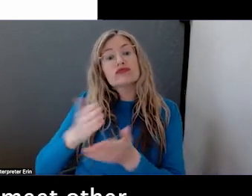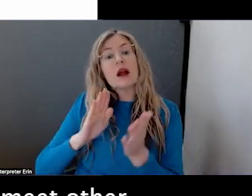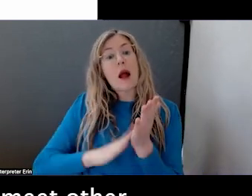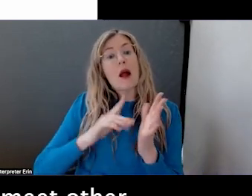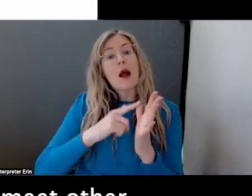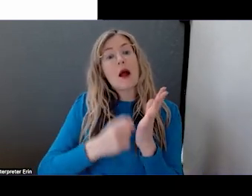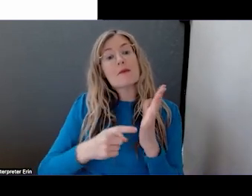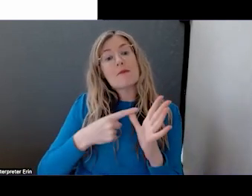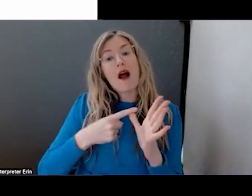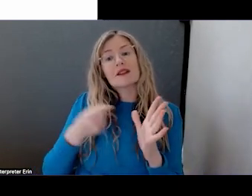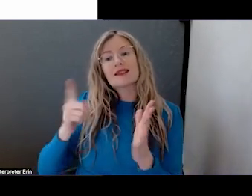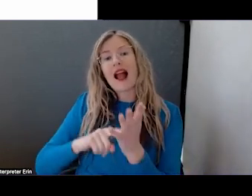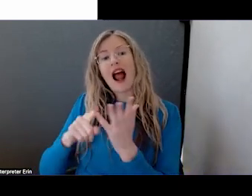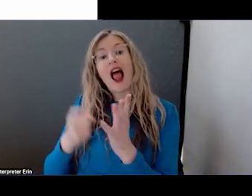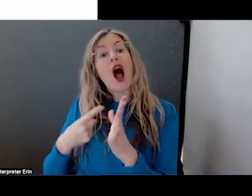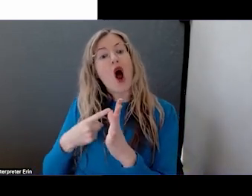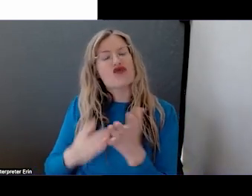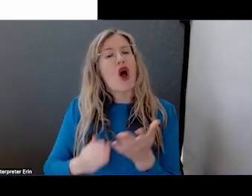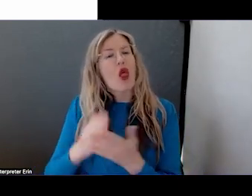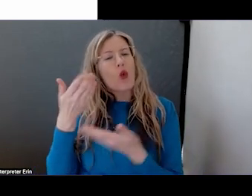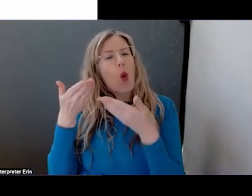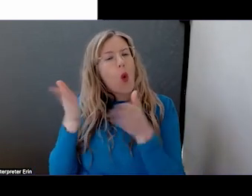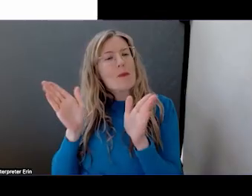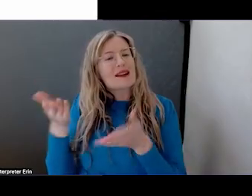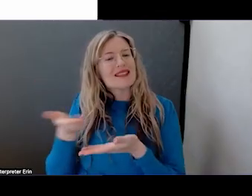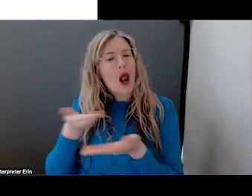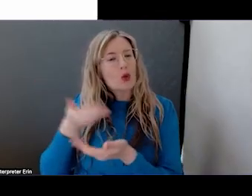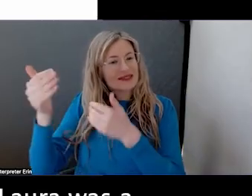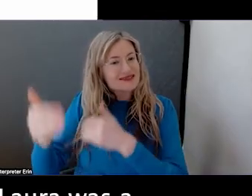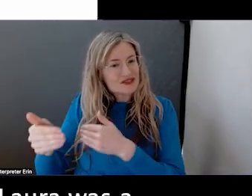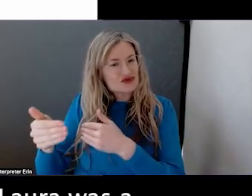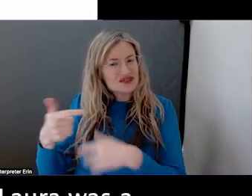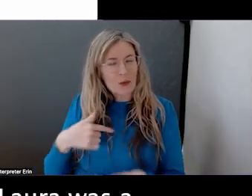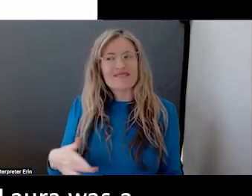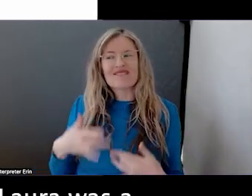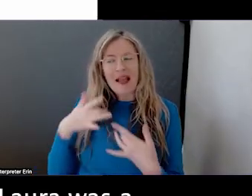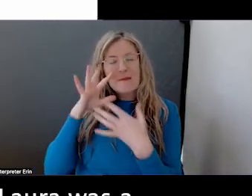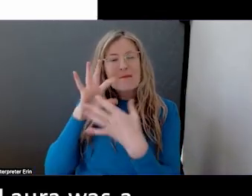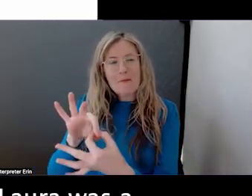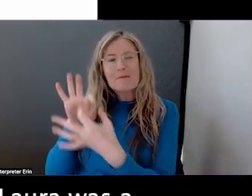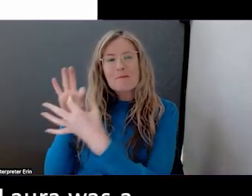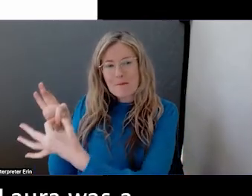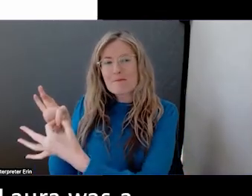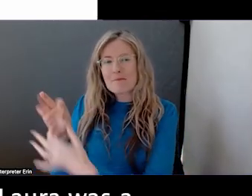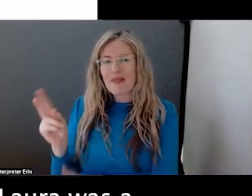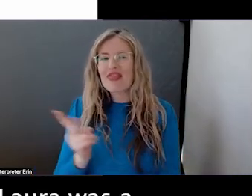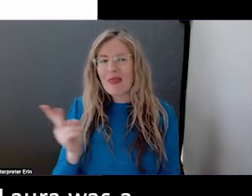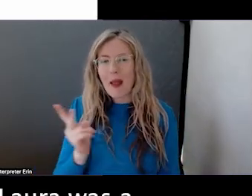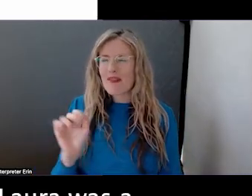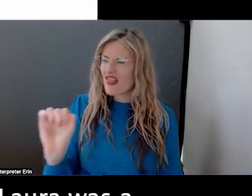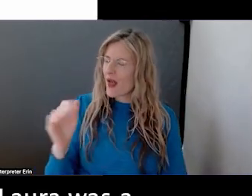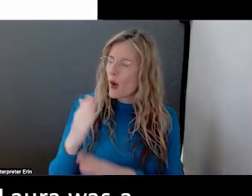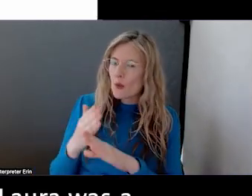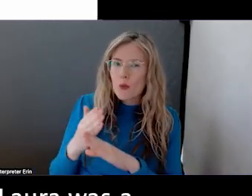session where you meet other people, and we were very warm to them. They would just talk so well about their work,